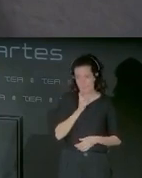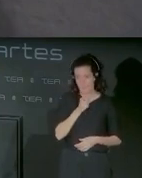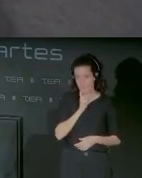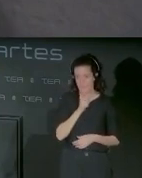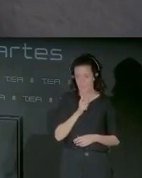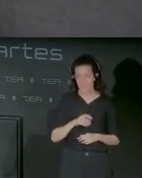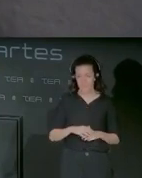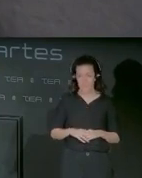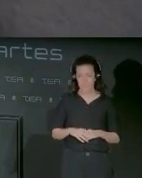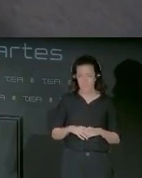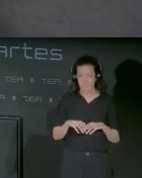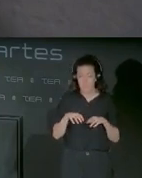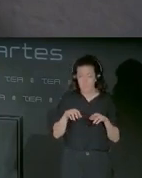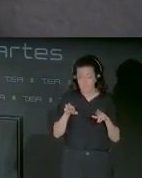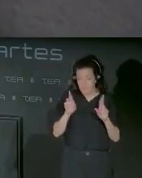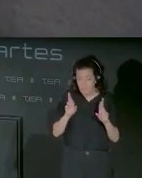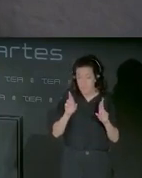who know games